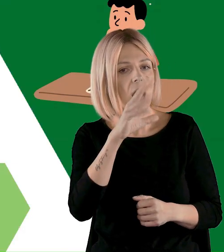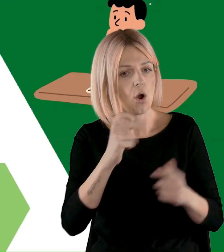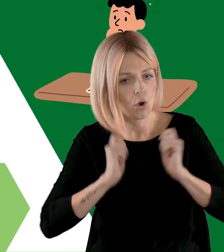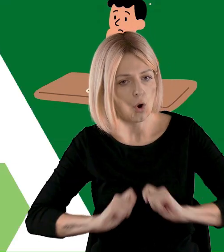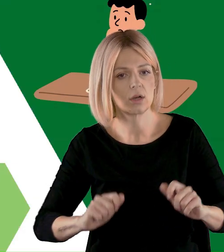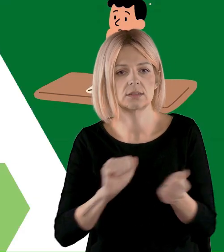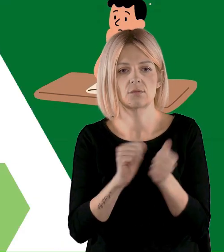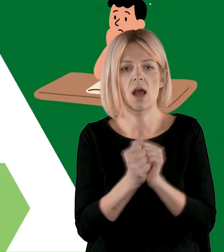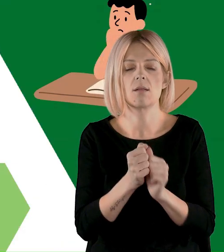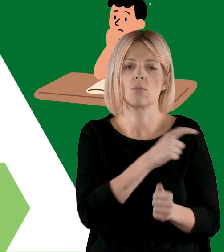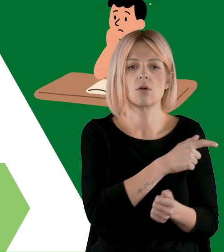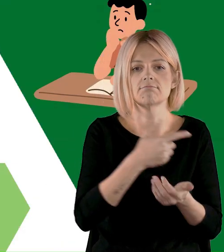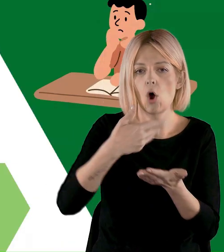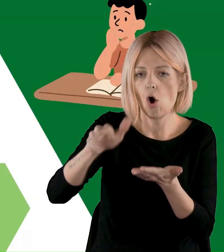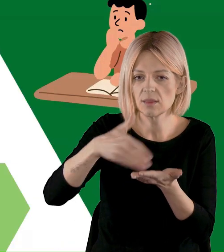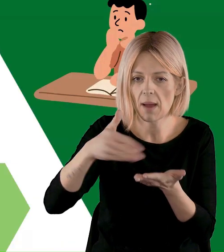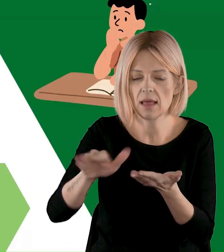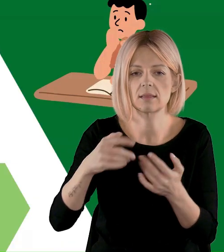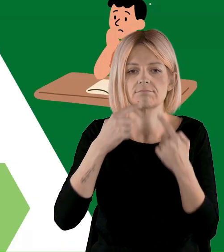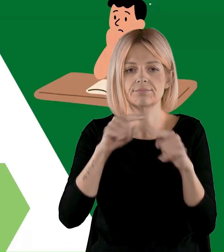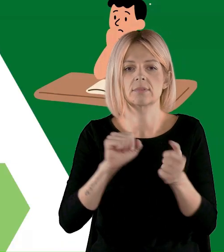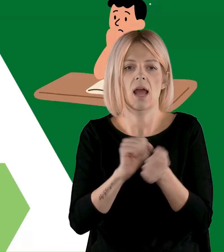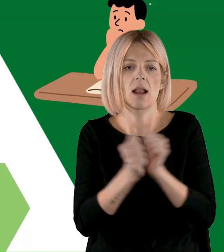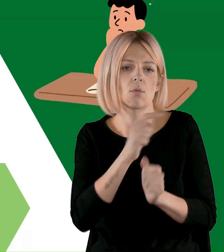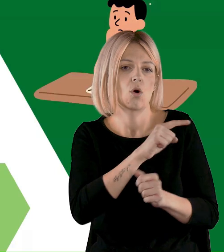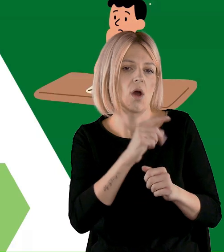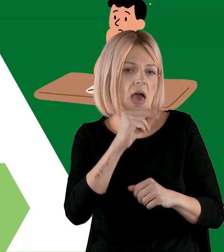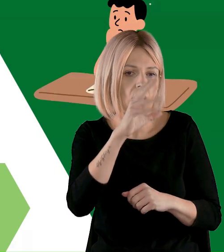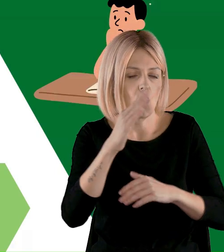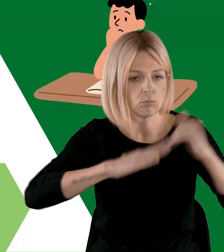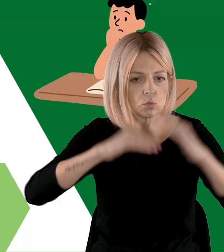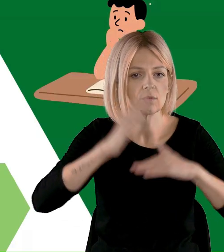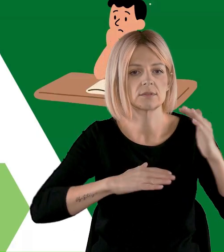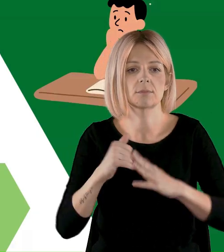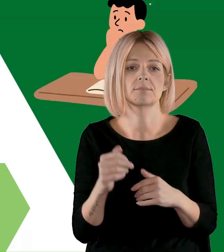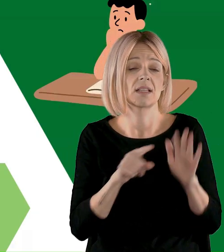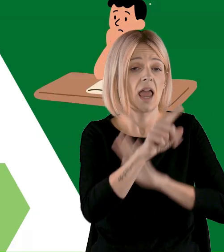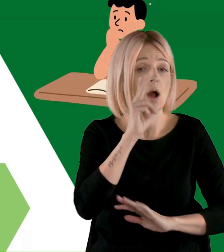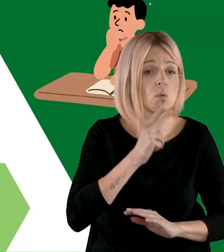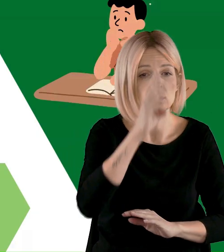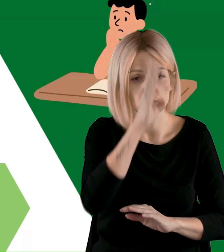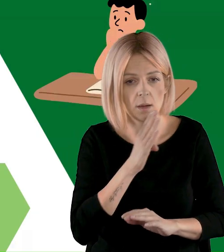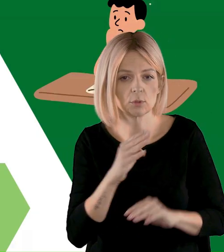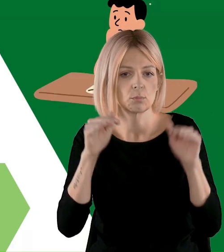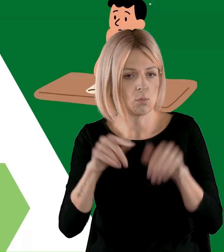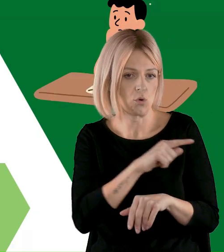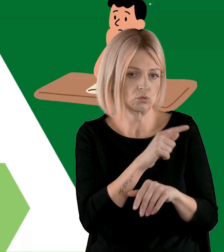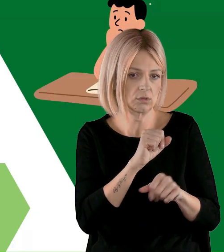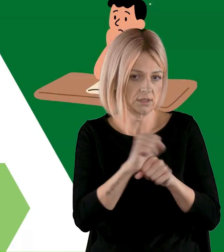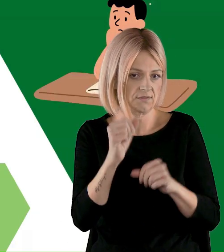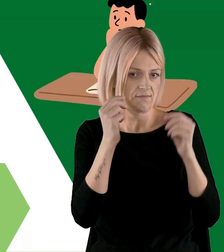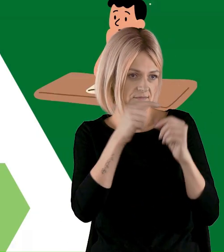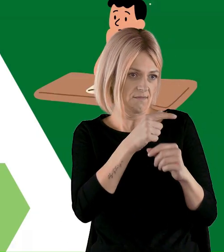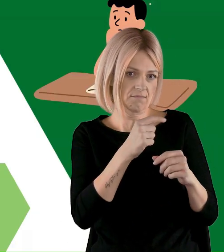water conservation, sustainable construction, and so on. And for deaf and hard of hearing learners,